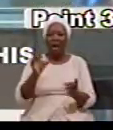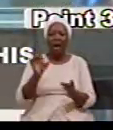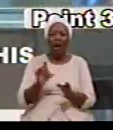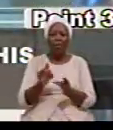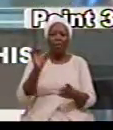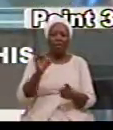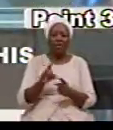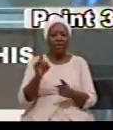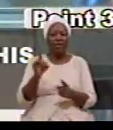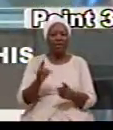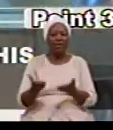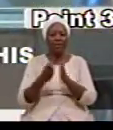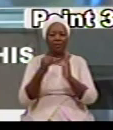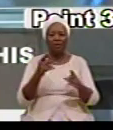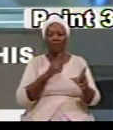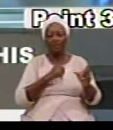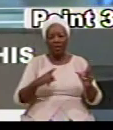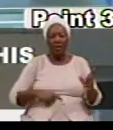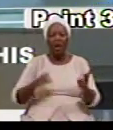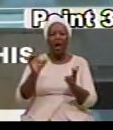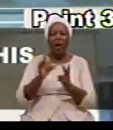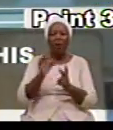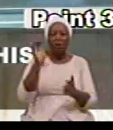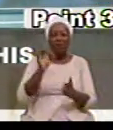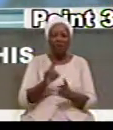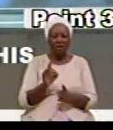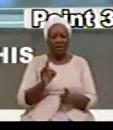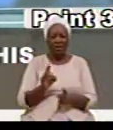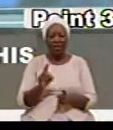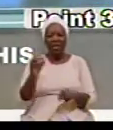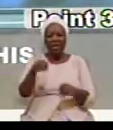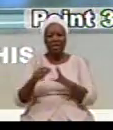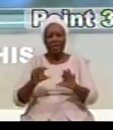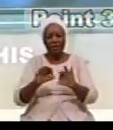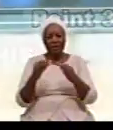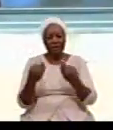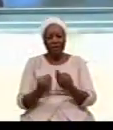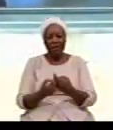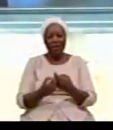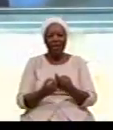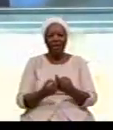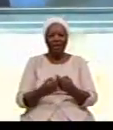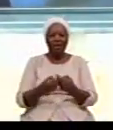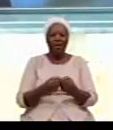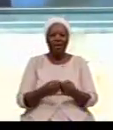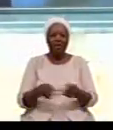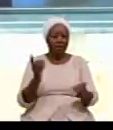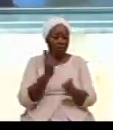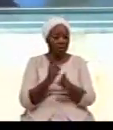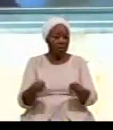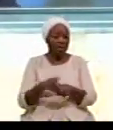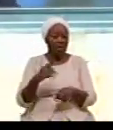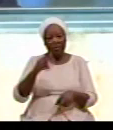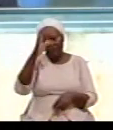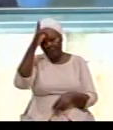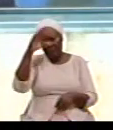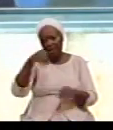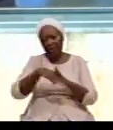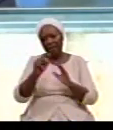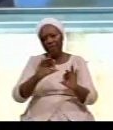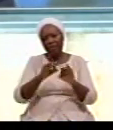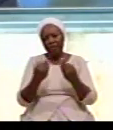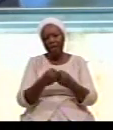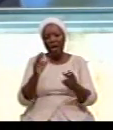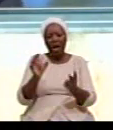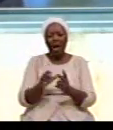Lord. Appointed in a family, like the father in a family. Appointed